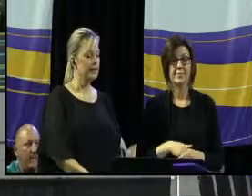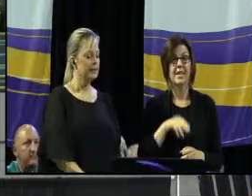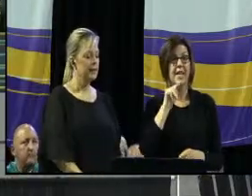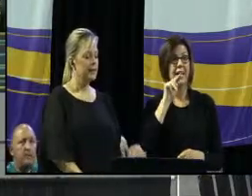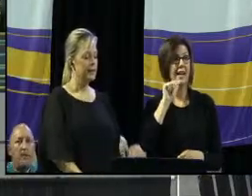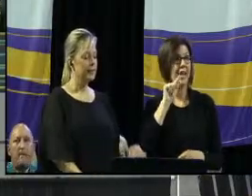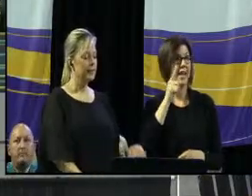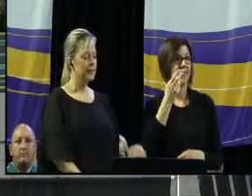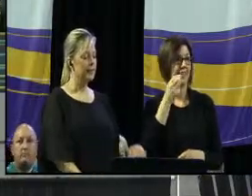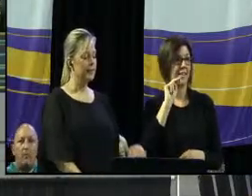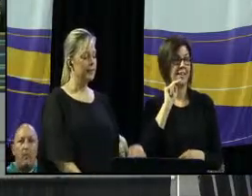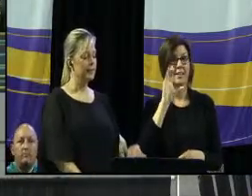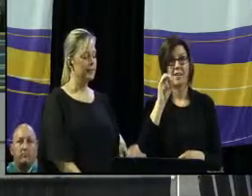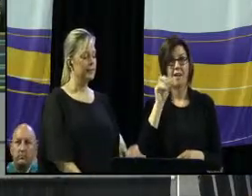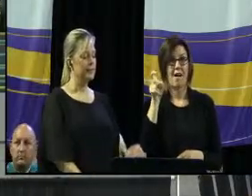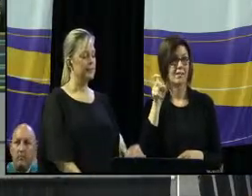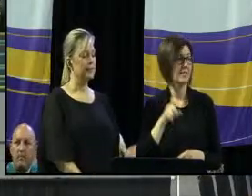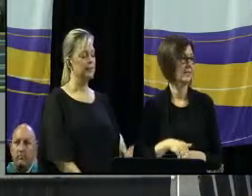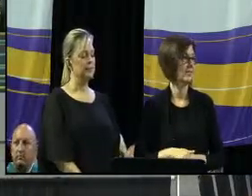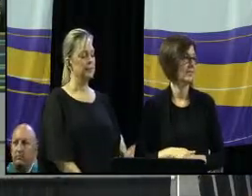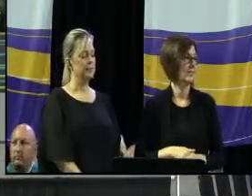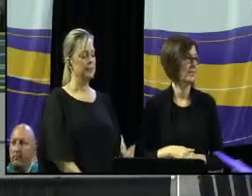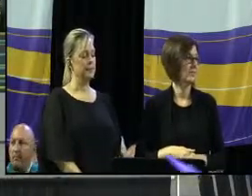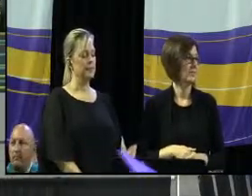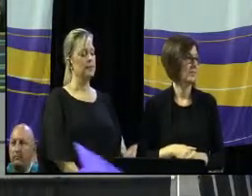Nathan O'Neill Cox.